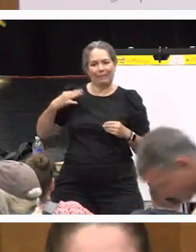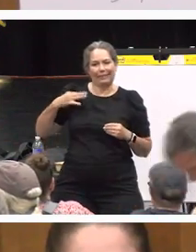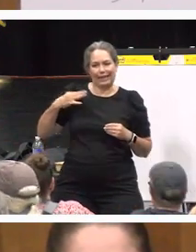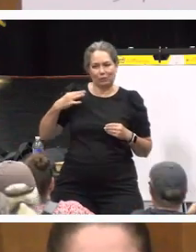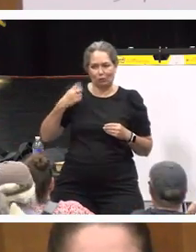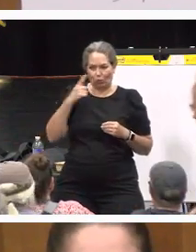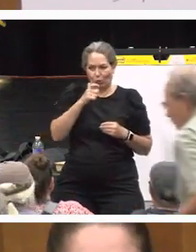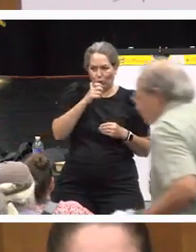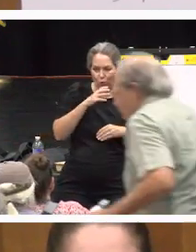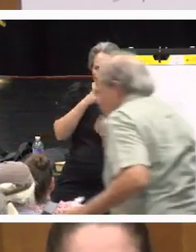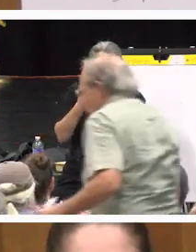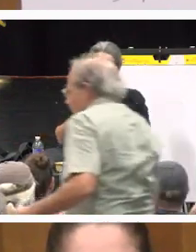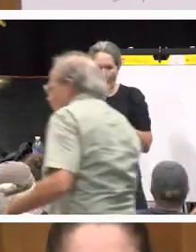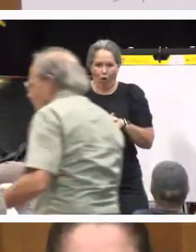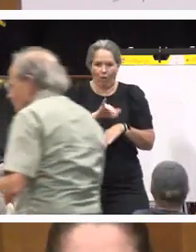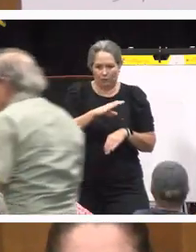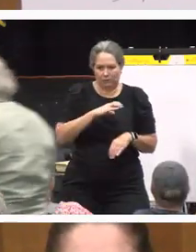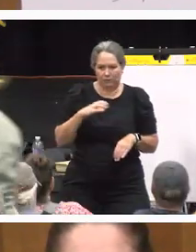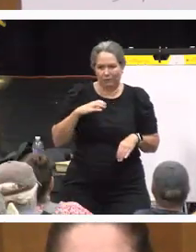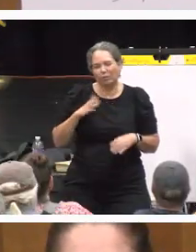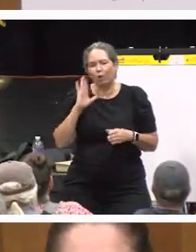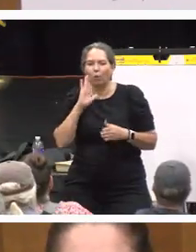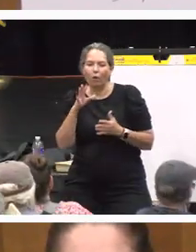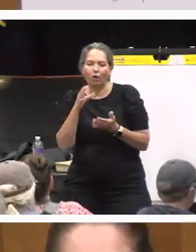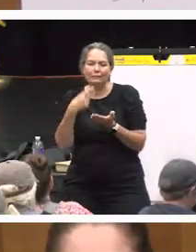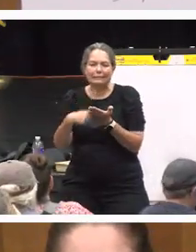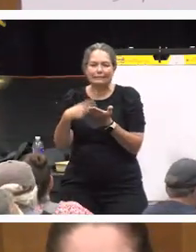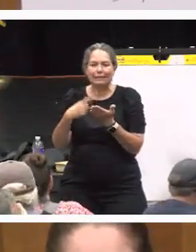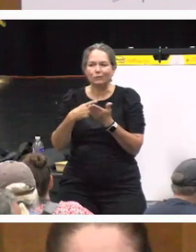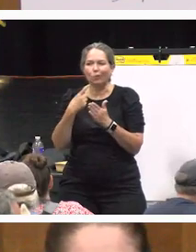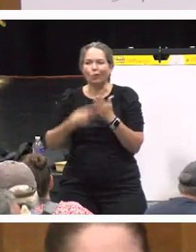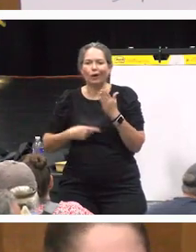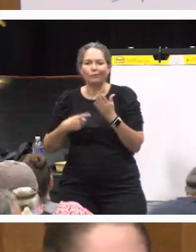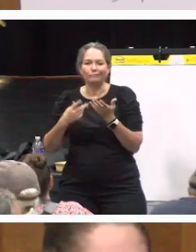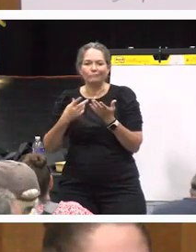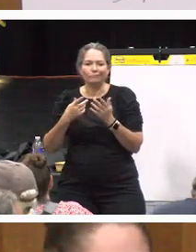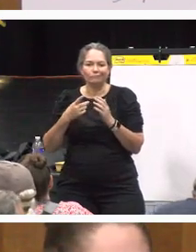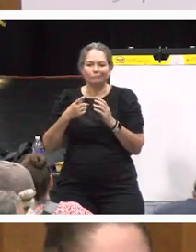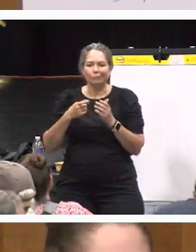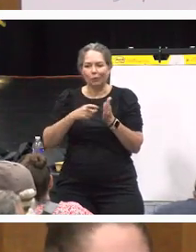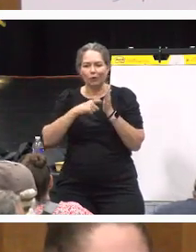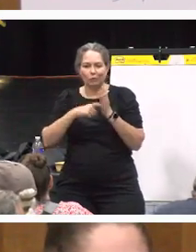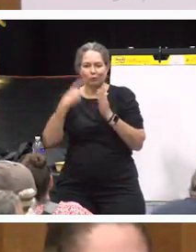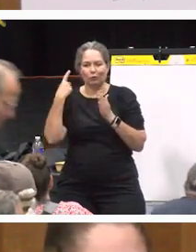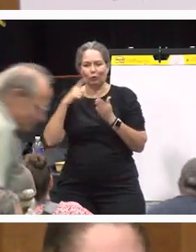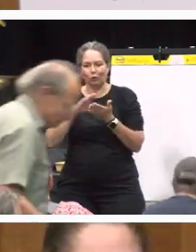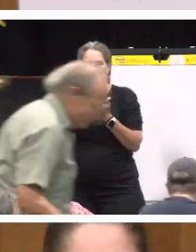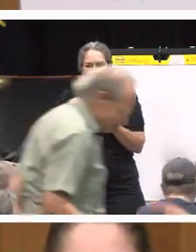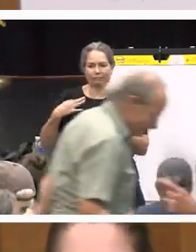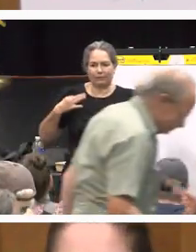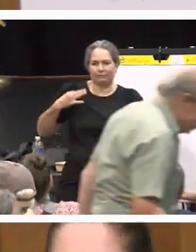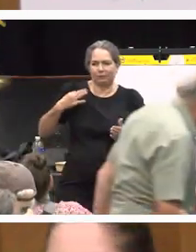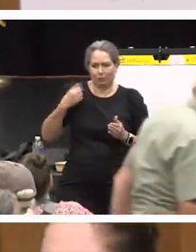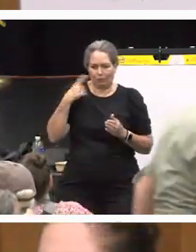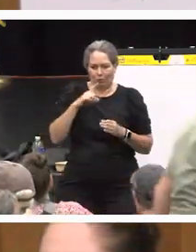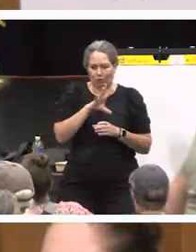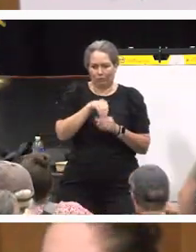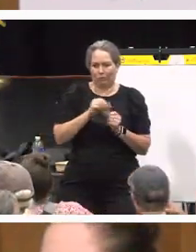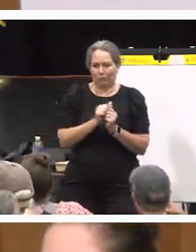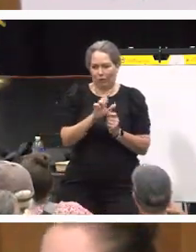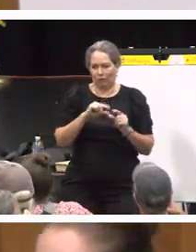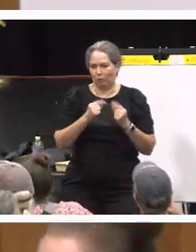through some of the steps that you could take to apply to be a member of the group, okay? So that's where we are with that,